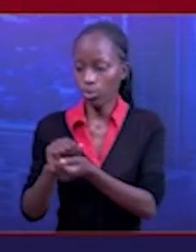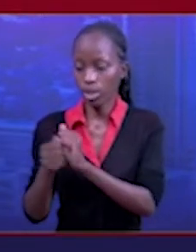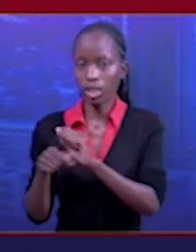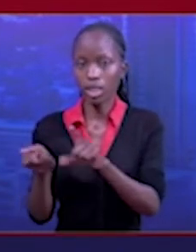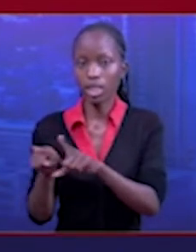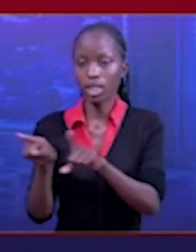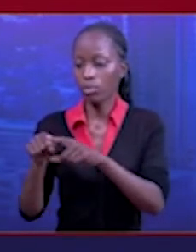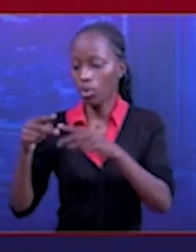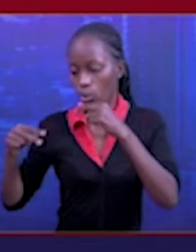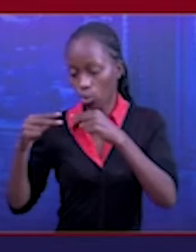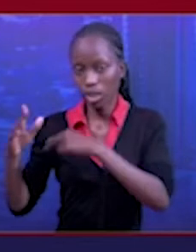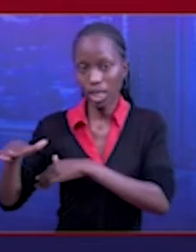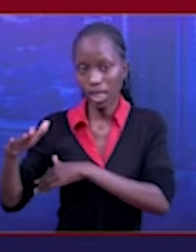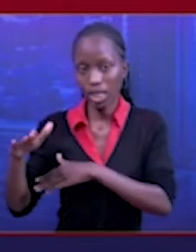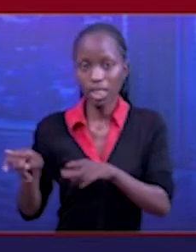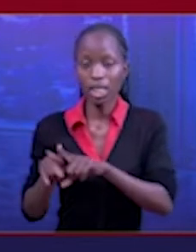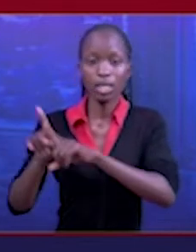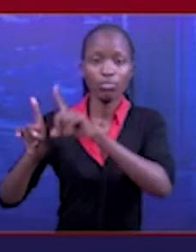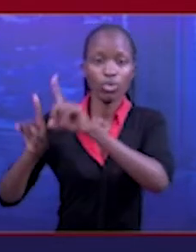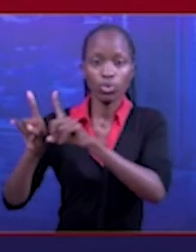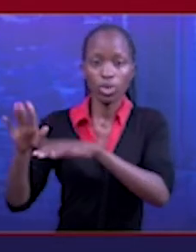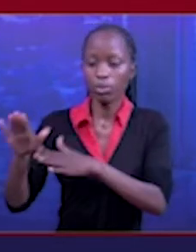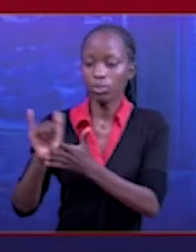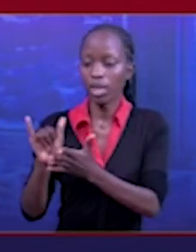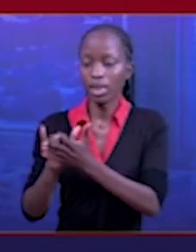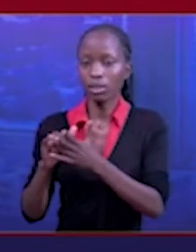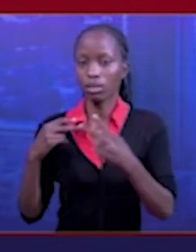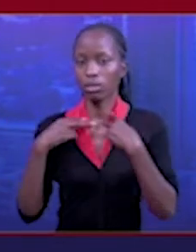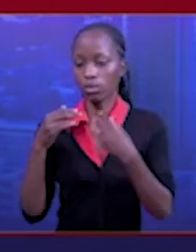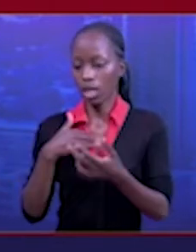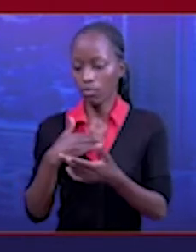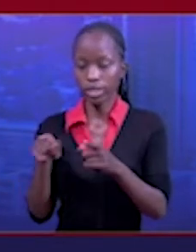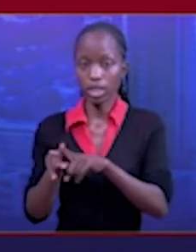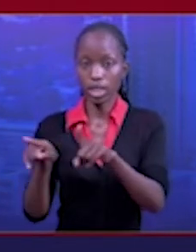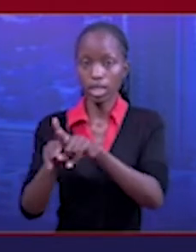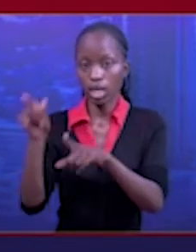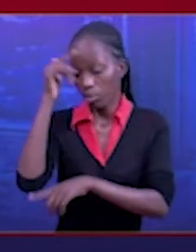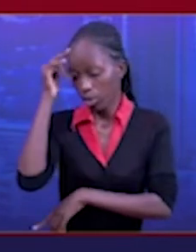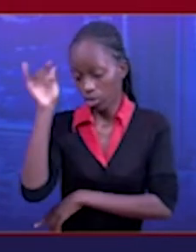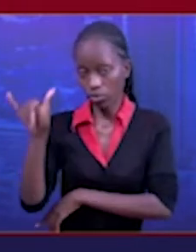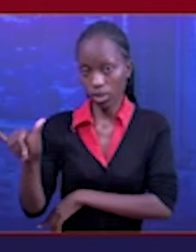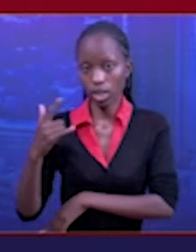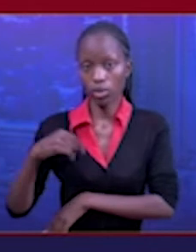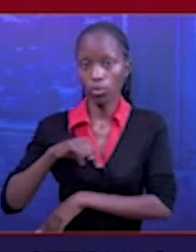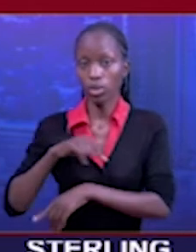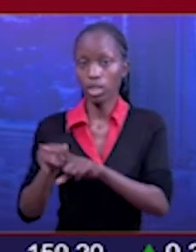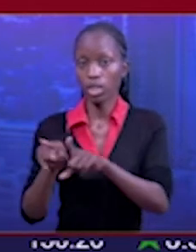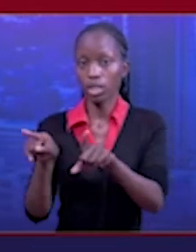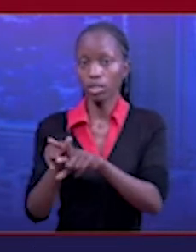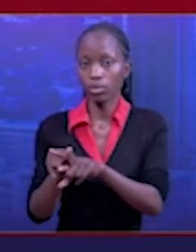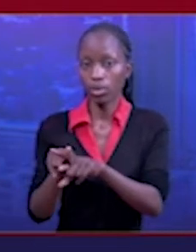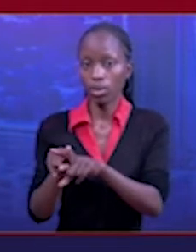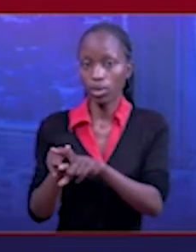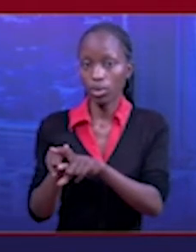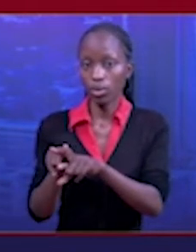of hospitality. When you look at tourism, that has been a strain. And so still, because of that, we are still holding some of the